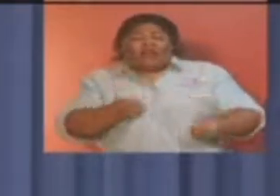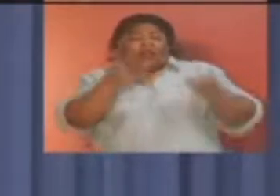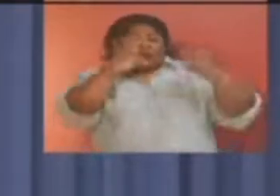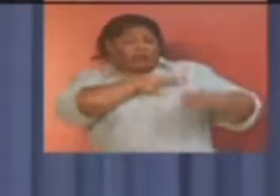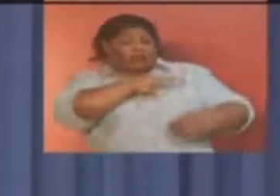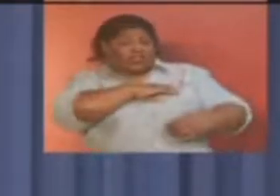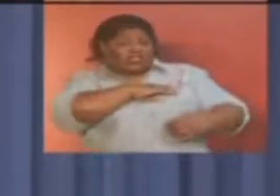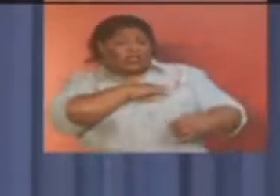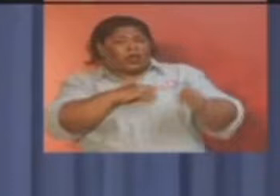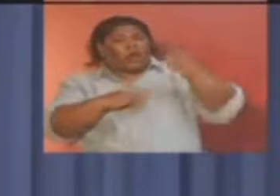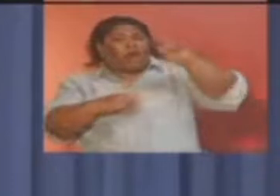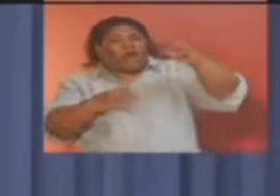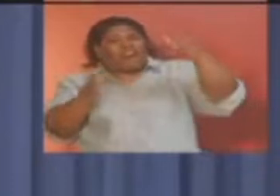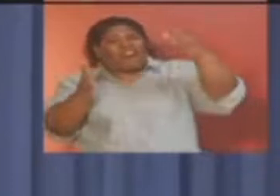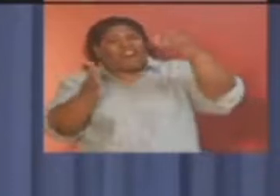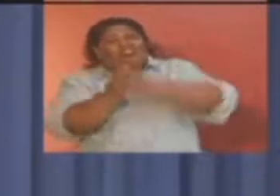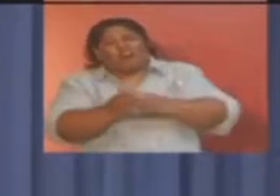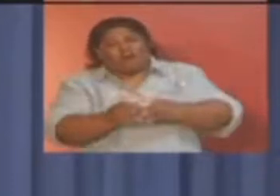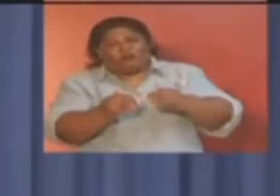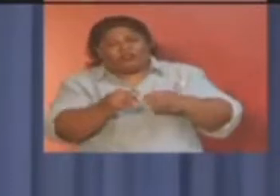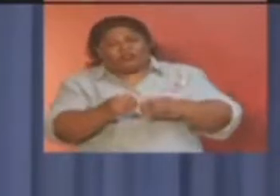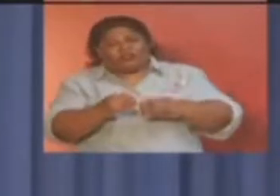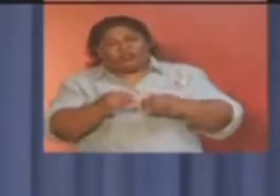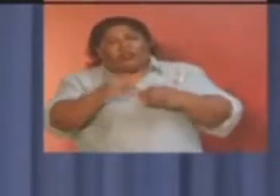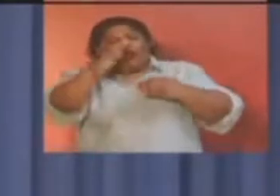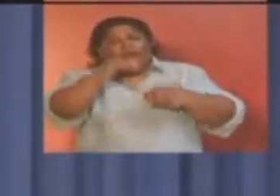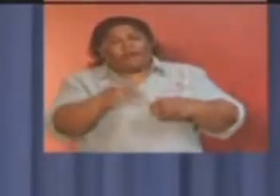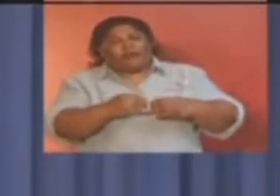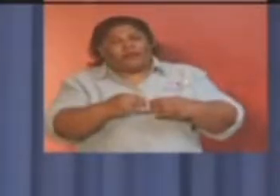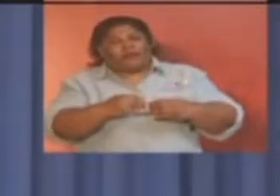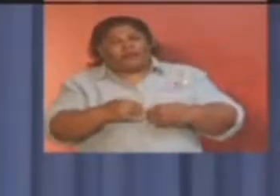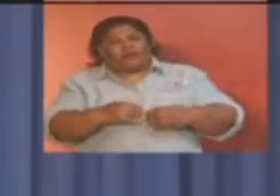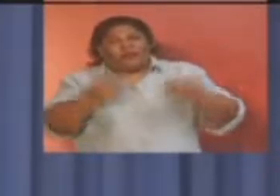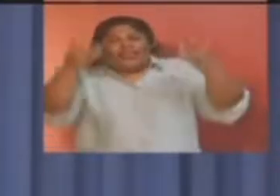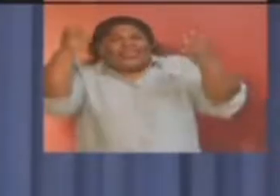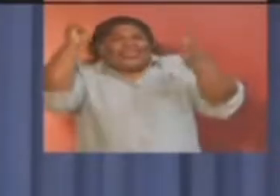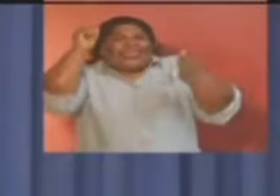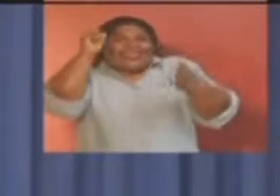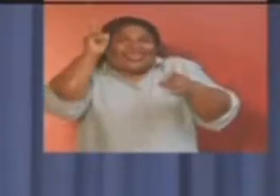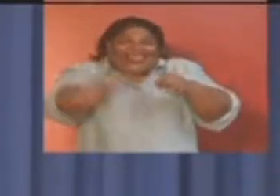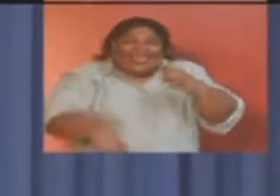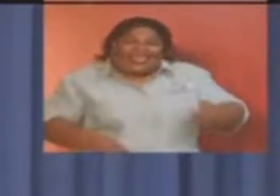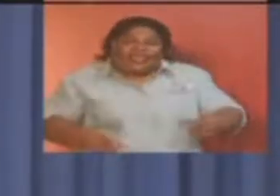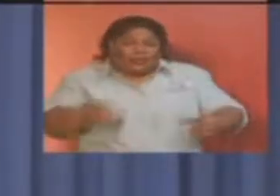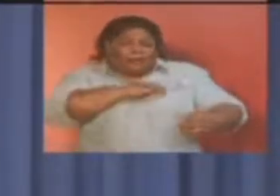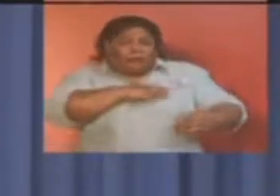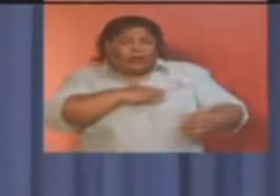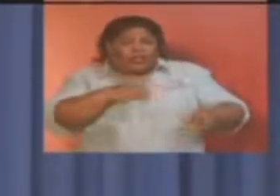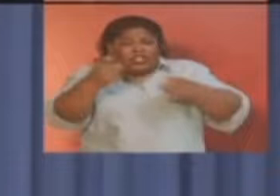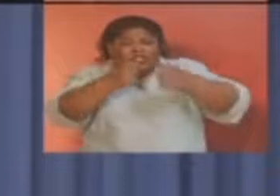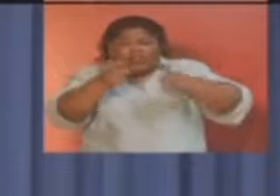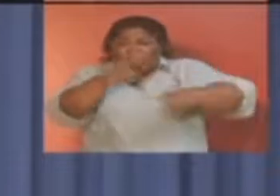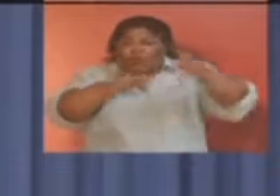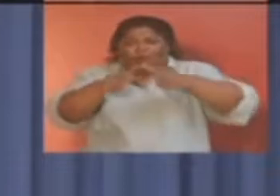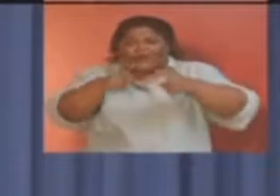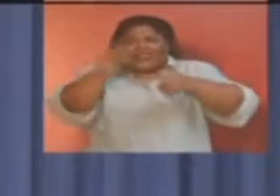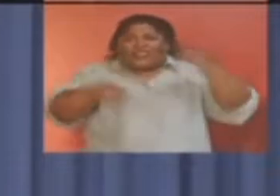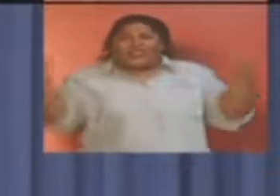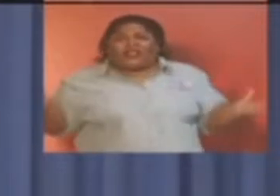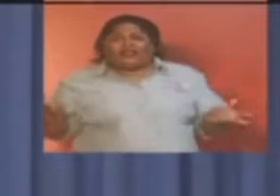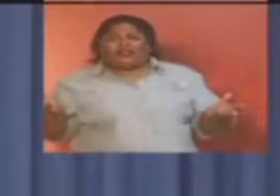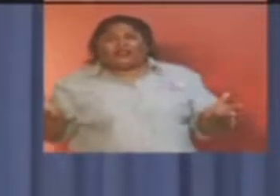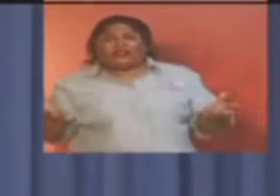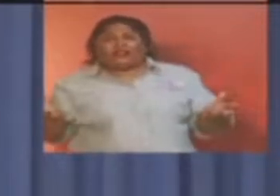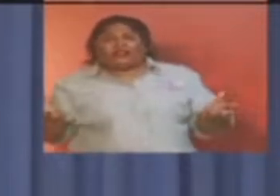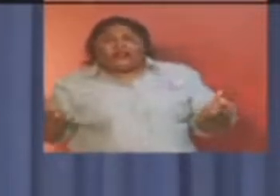It's impossible to police every person, so don't ask for that. It's not available. Also, even if it was available,